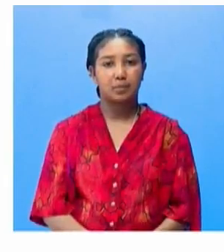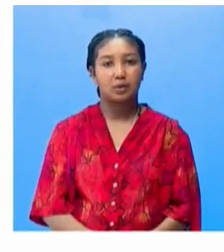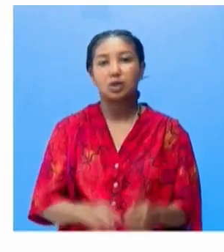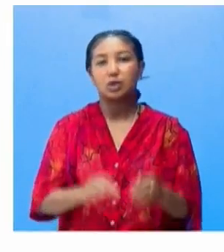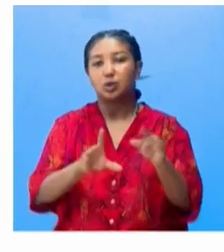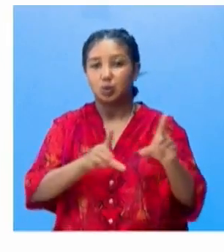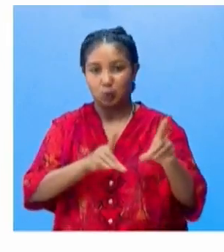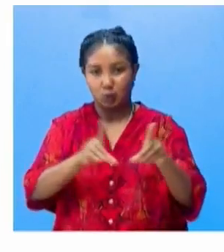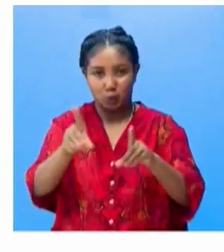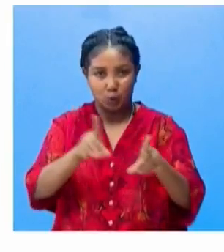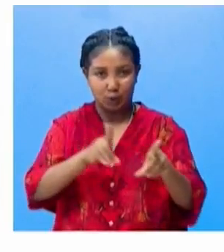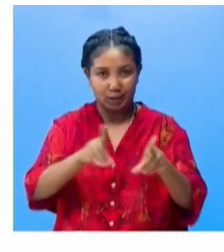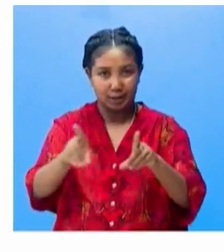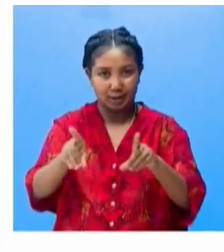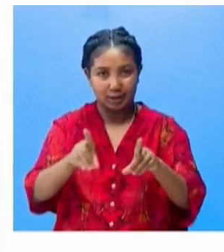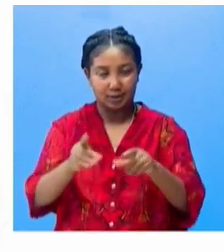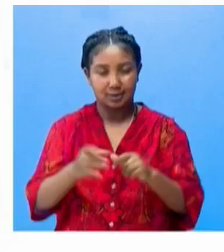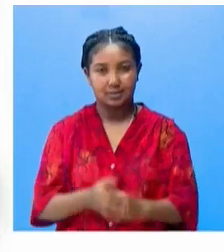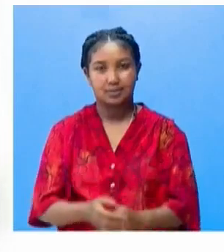doing